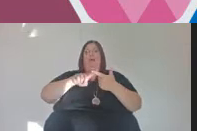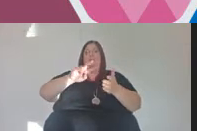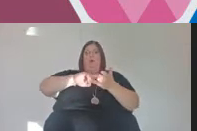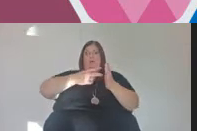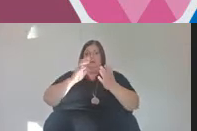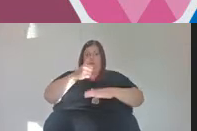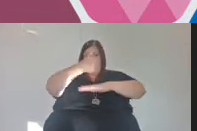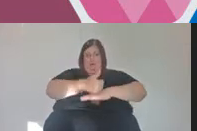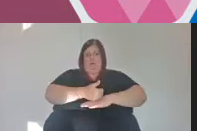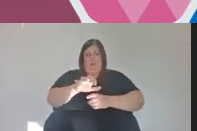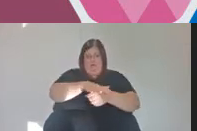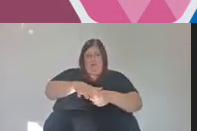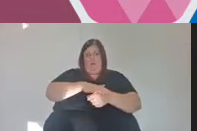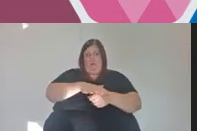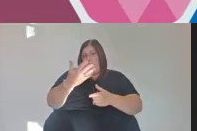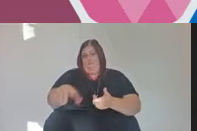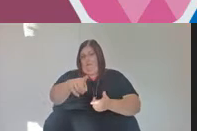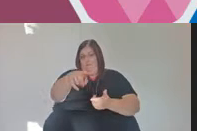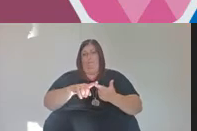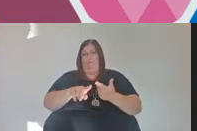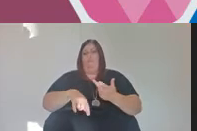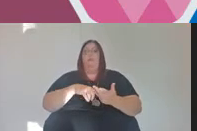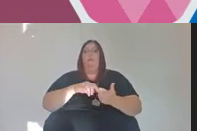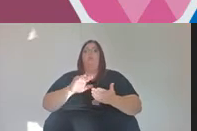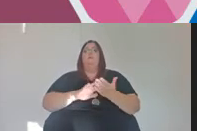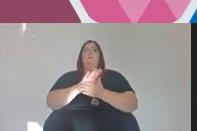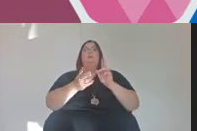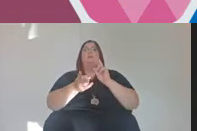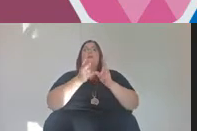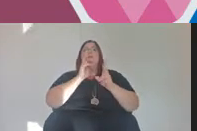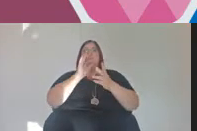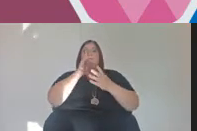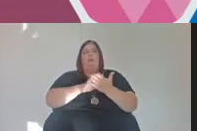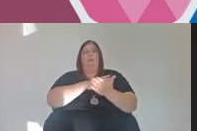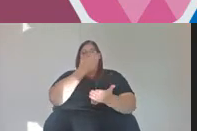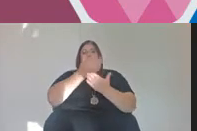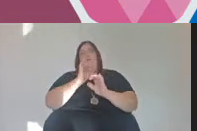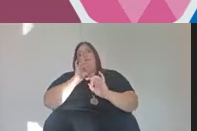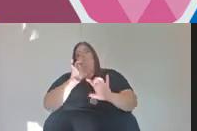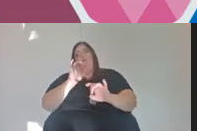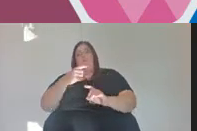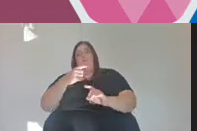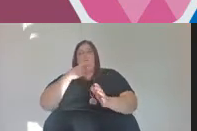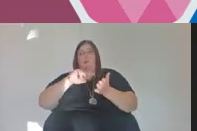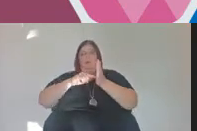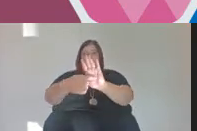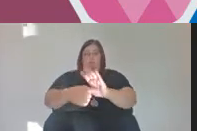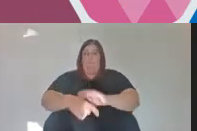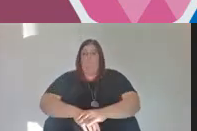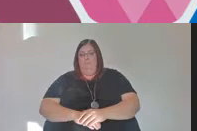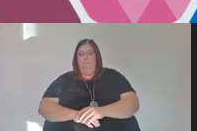that you are from, so that our interpreters can correctly represent what's being